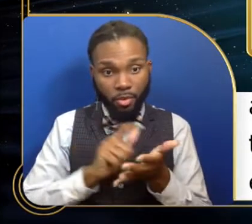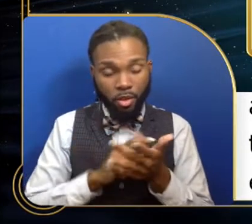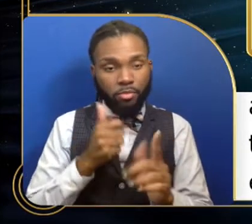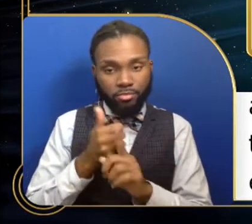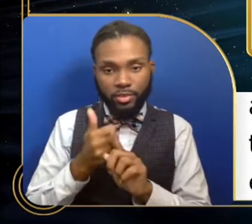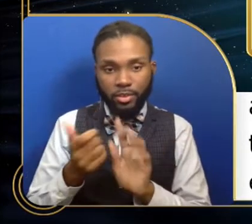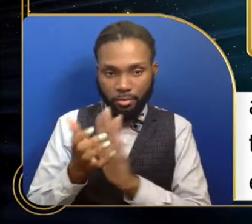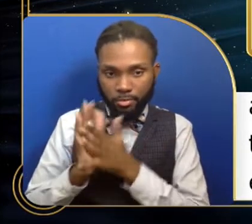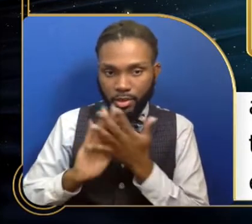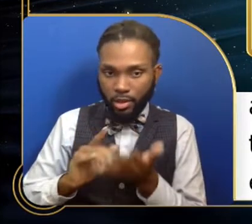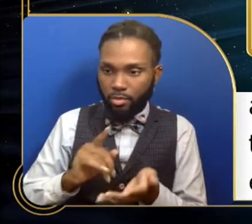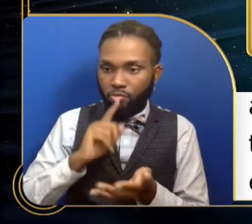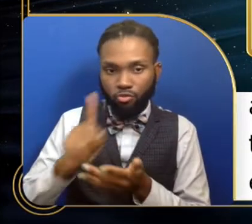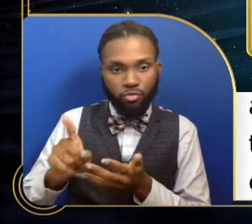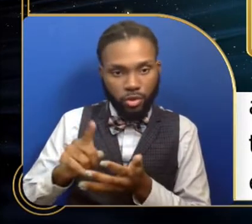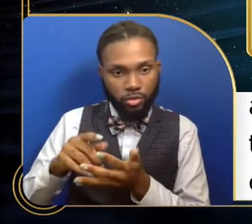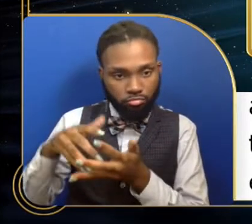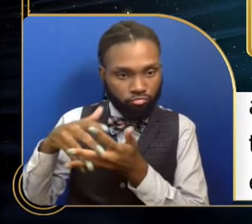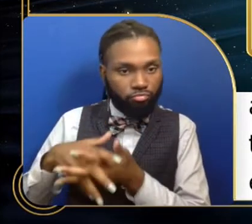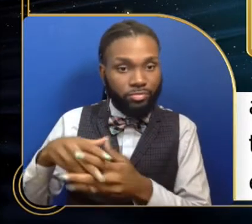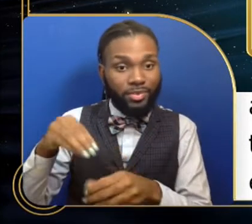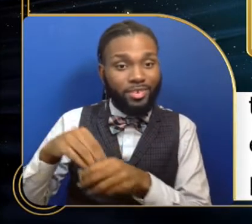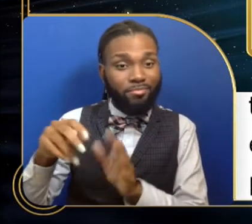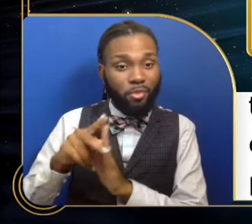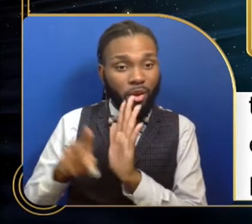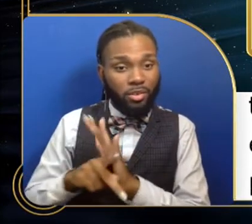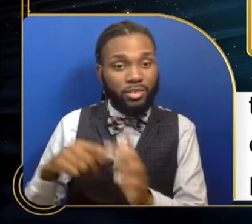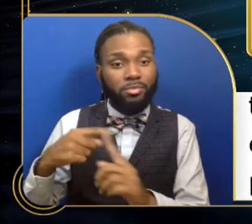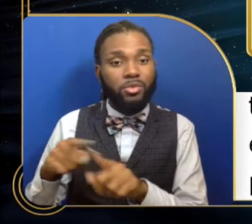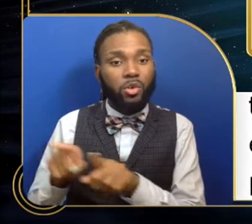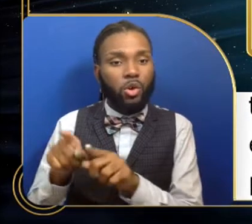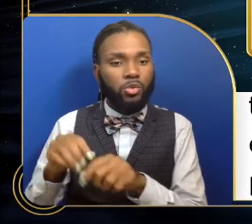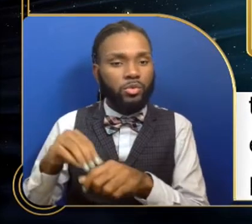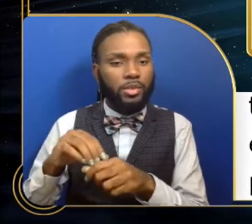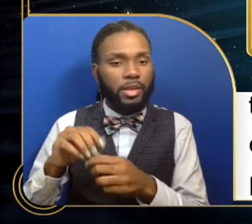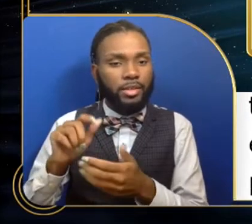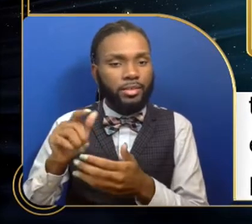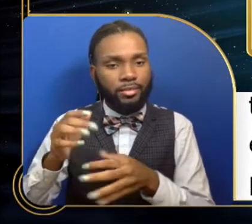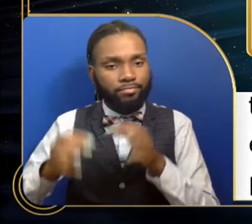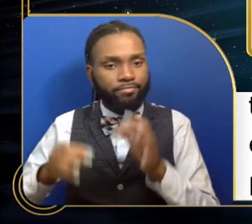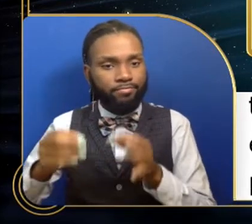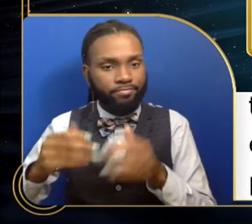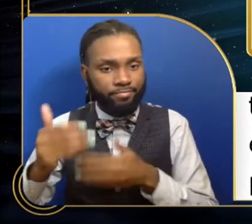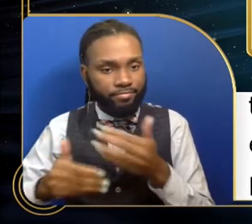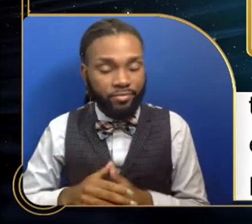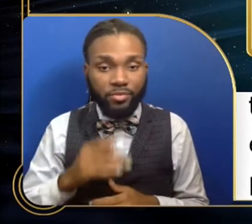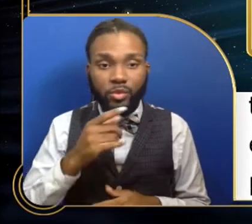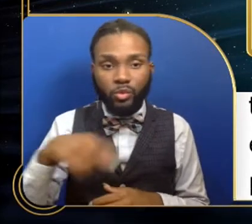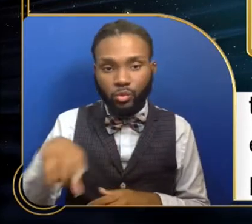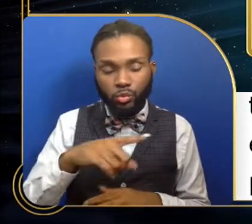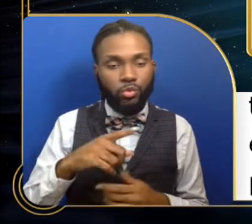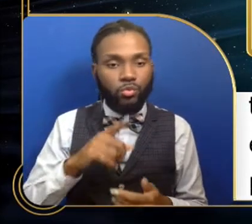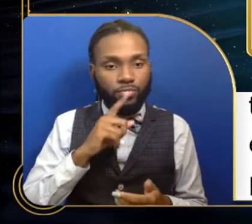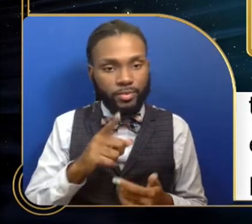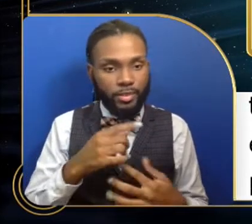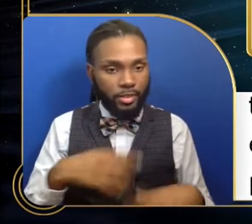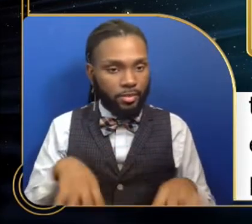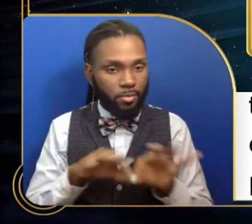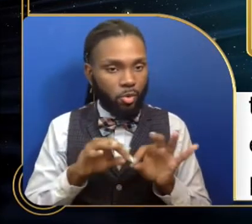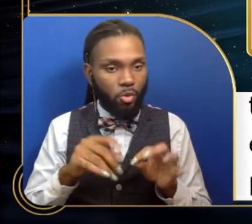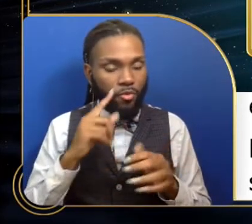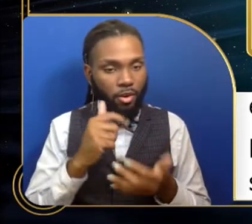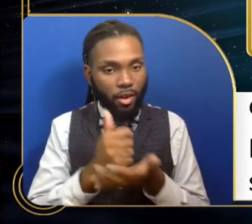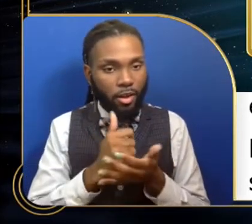through policy and litigation. You were essential in helping secure additional